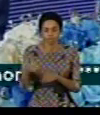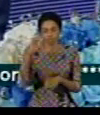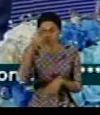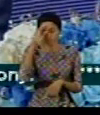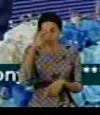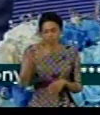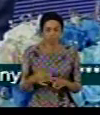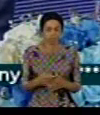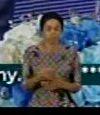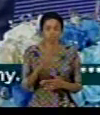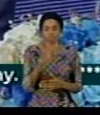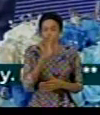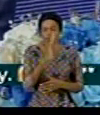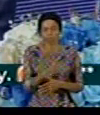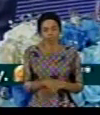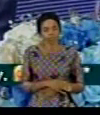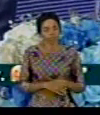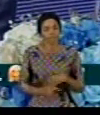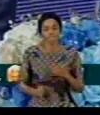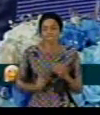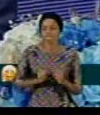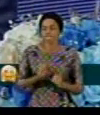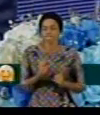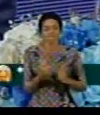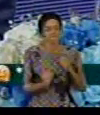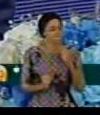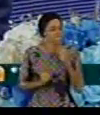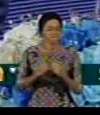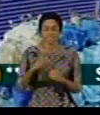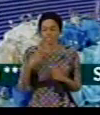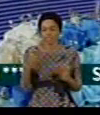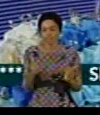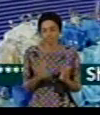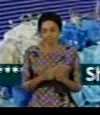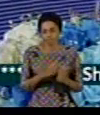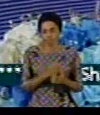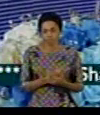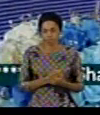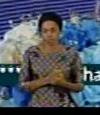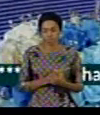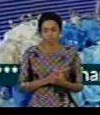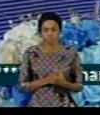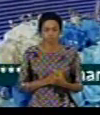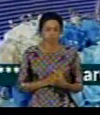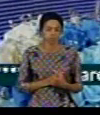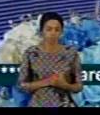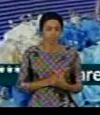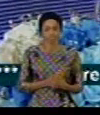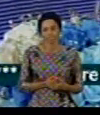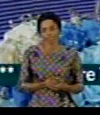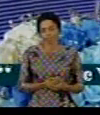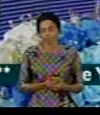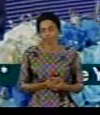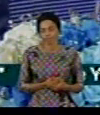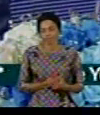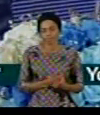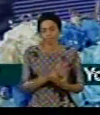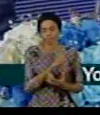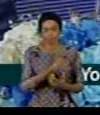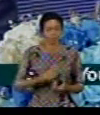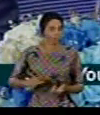been battling with lusting and masturbation for a very long time. But